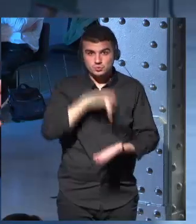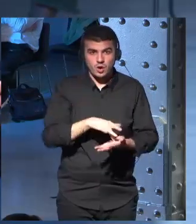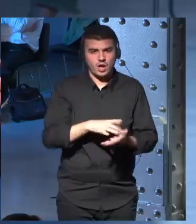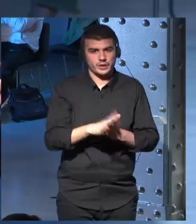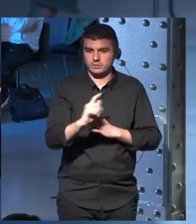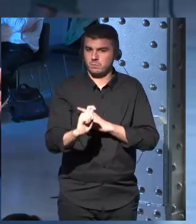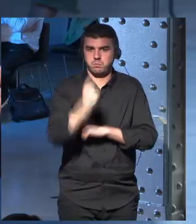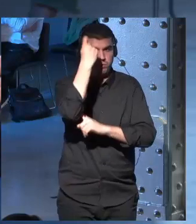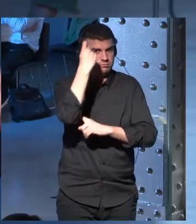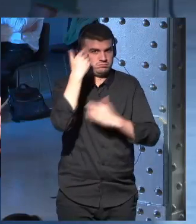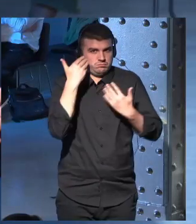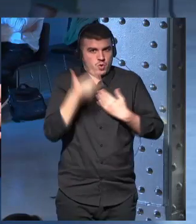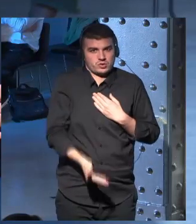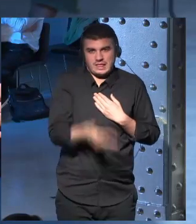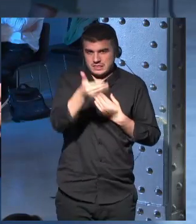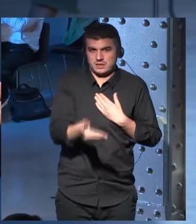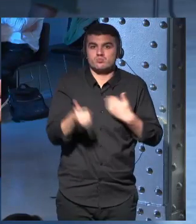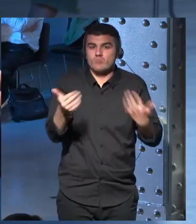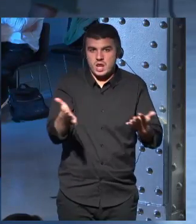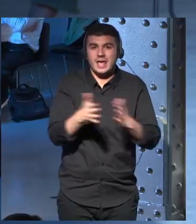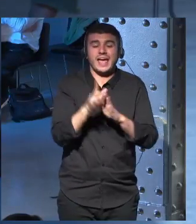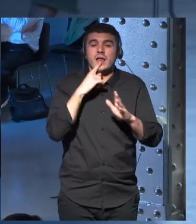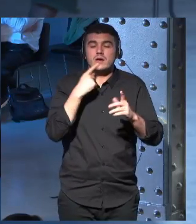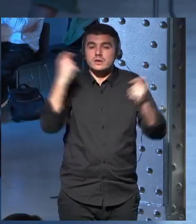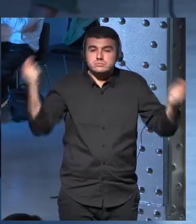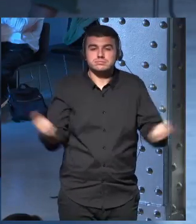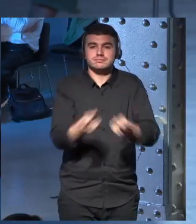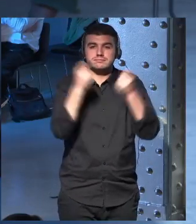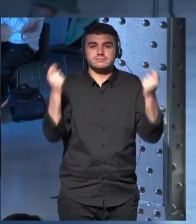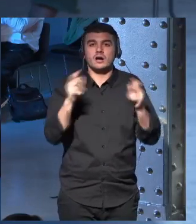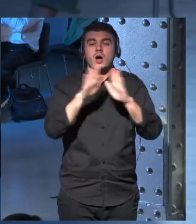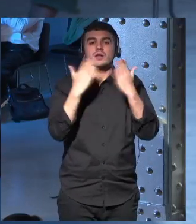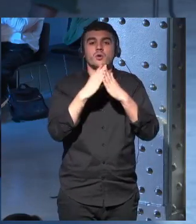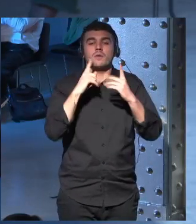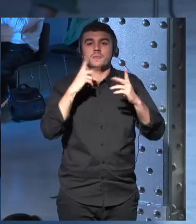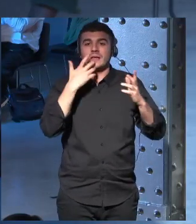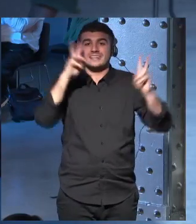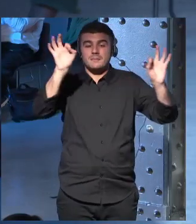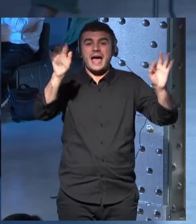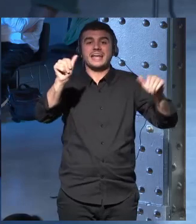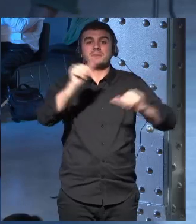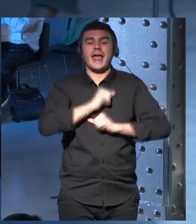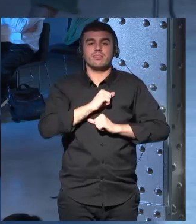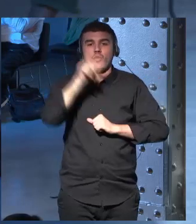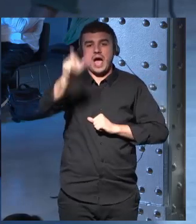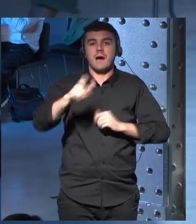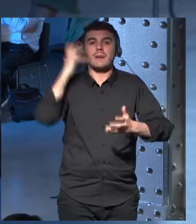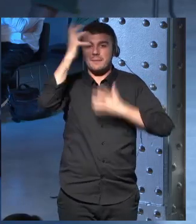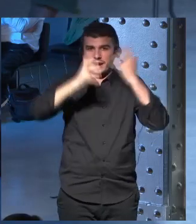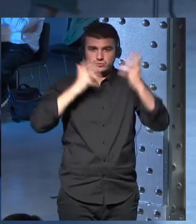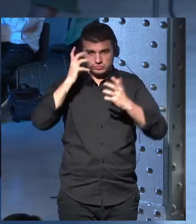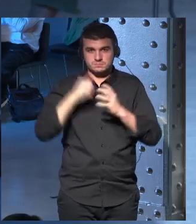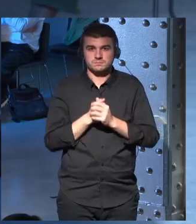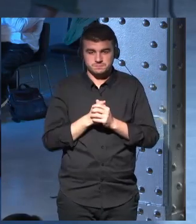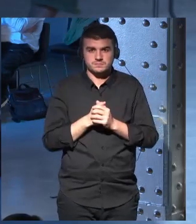minor bestseller in the United States. And thereafter, his books are published concurrently in